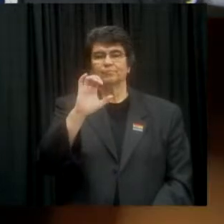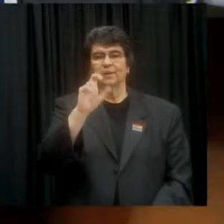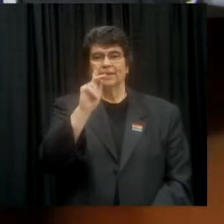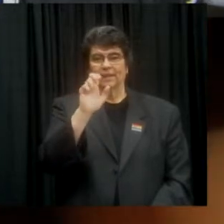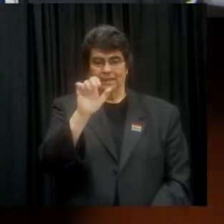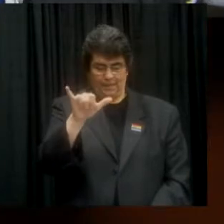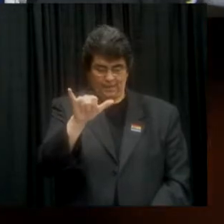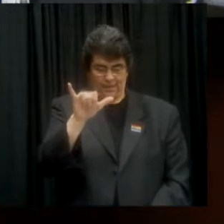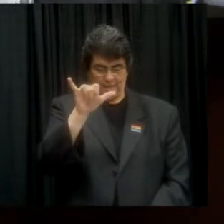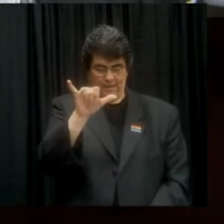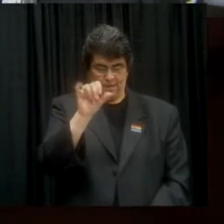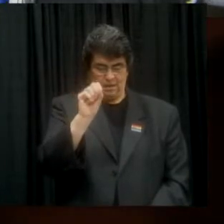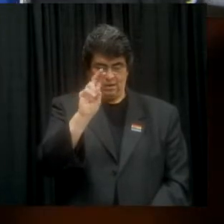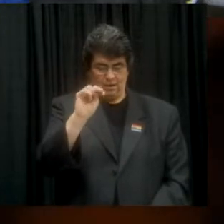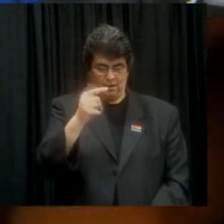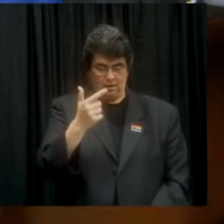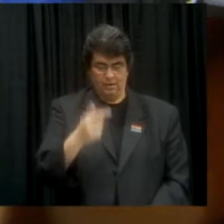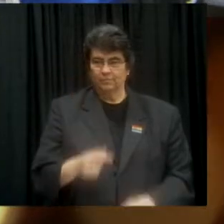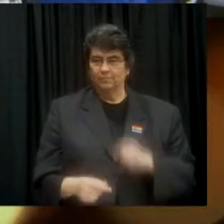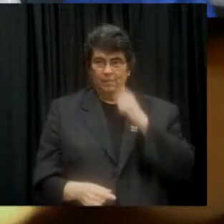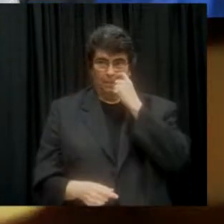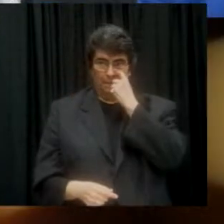Mickey Young.